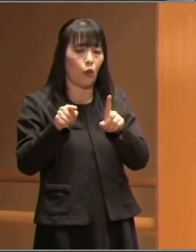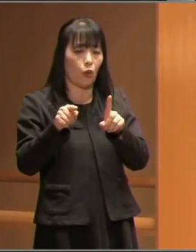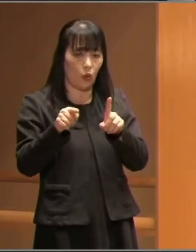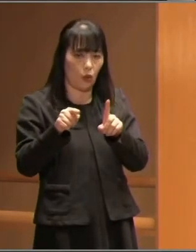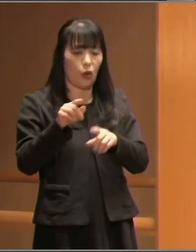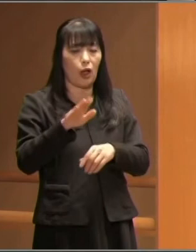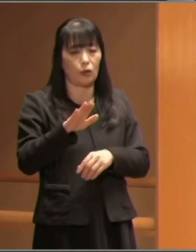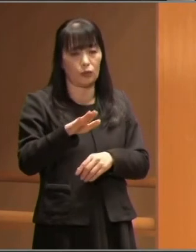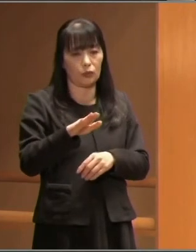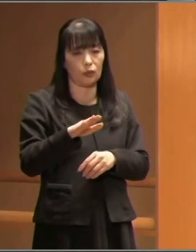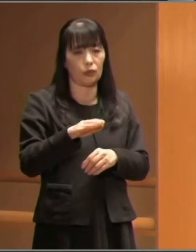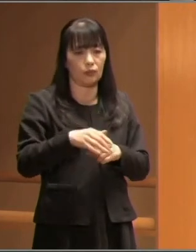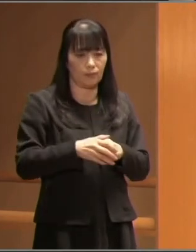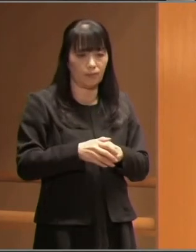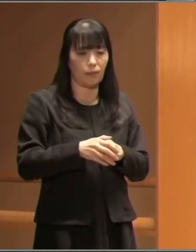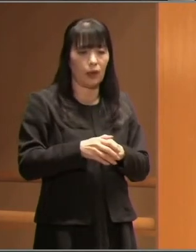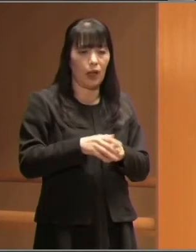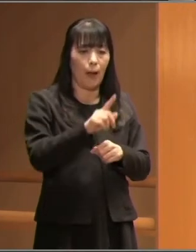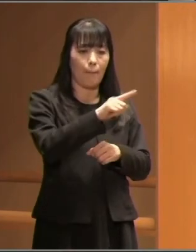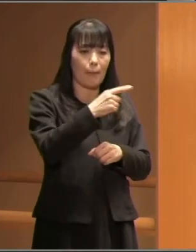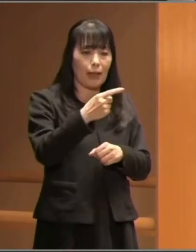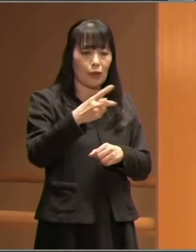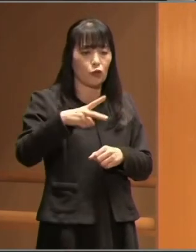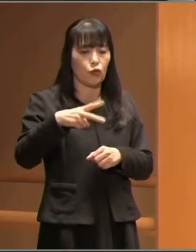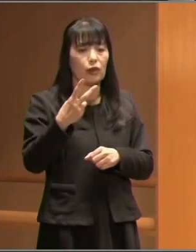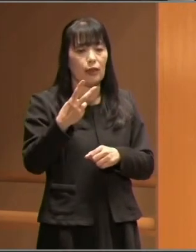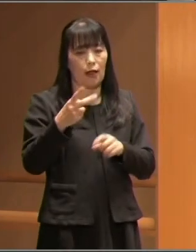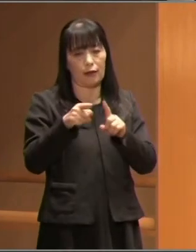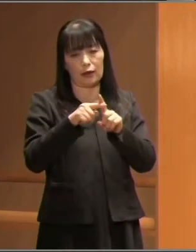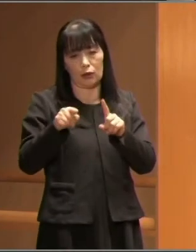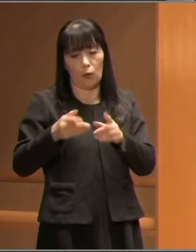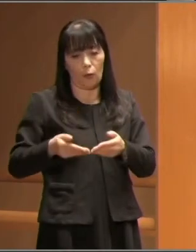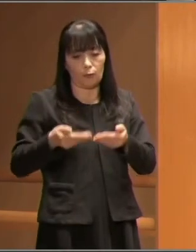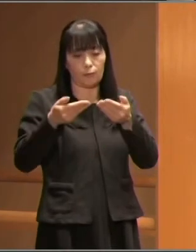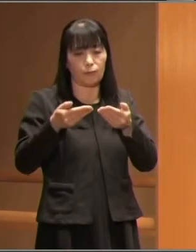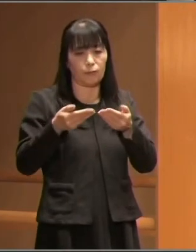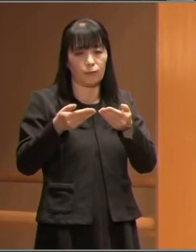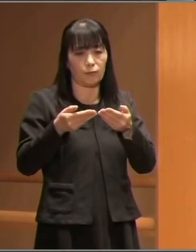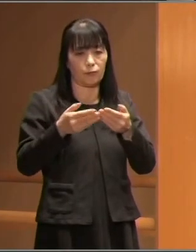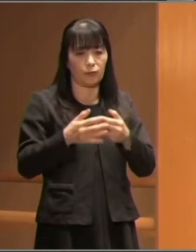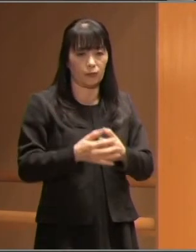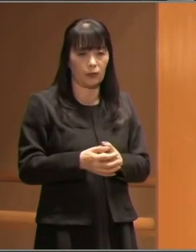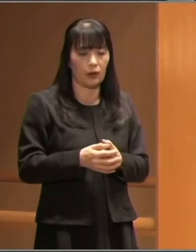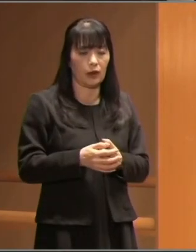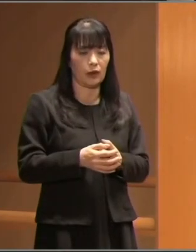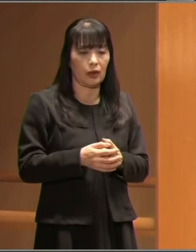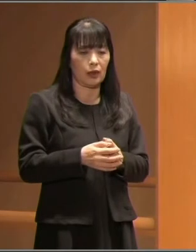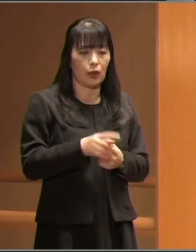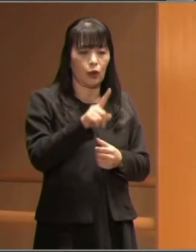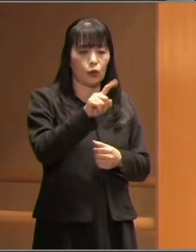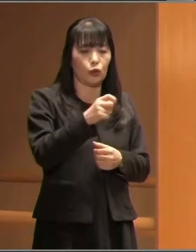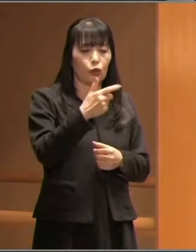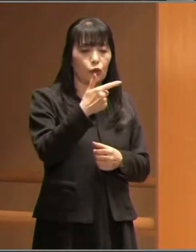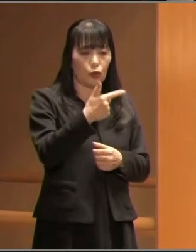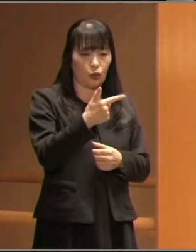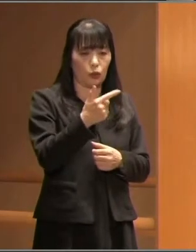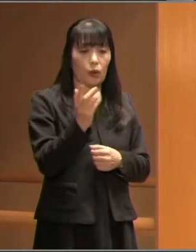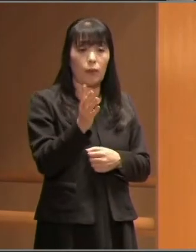1,250 kilogram is the average. So 200 kilogram lighter. That